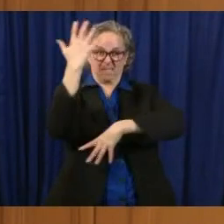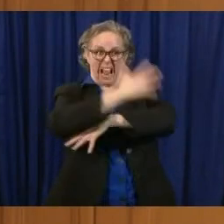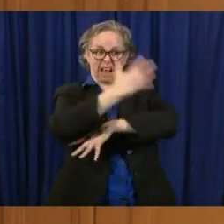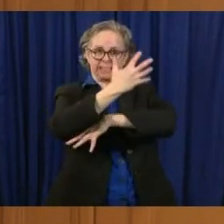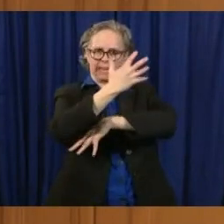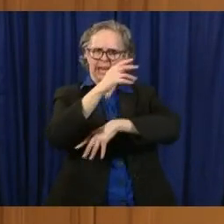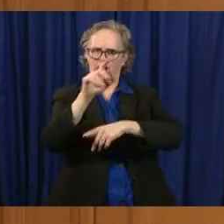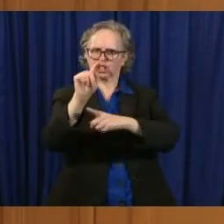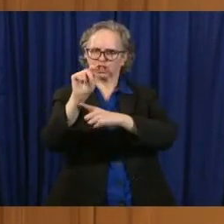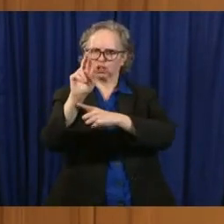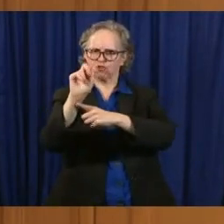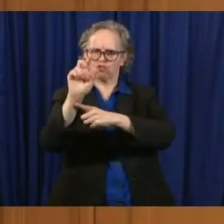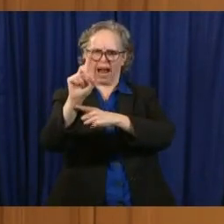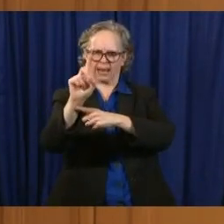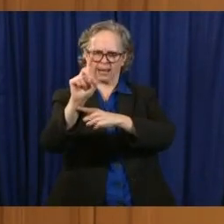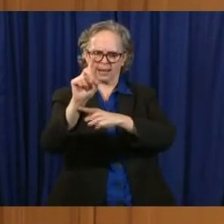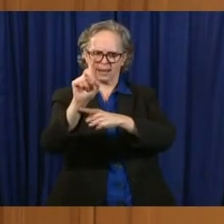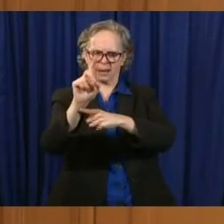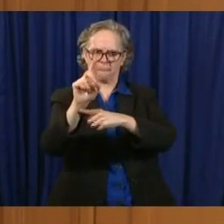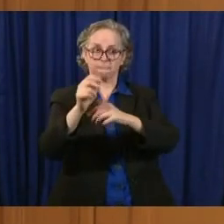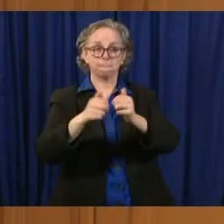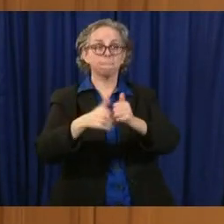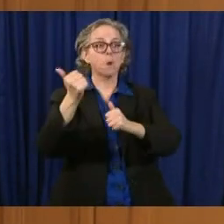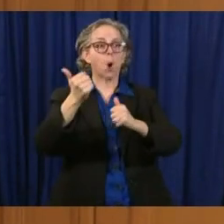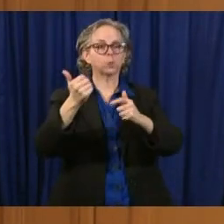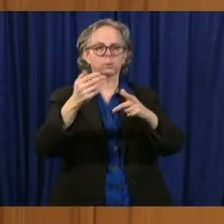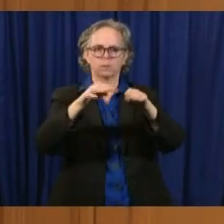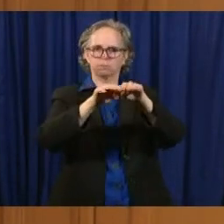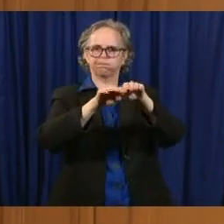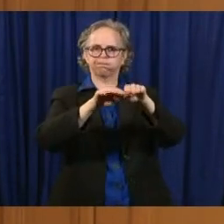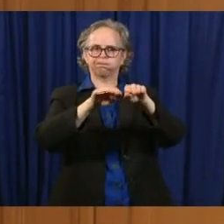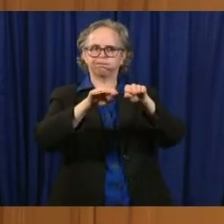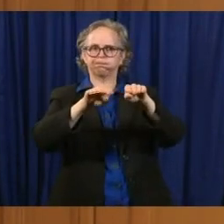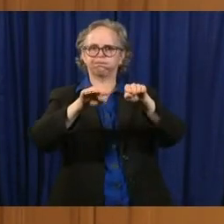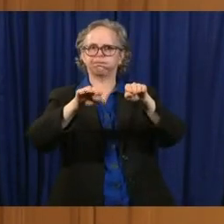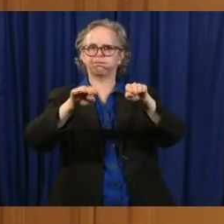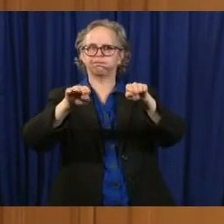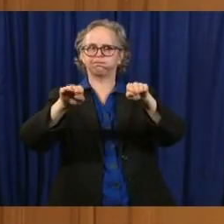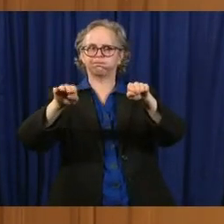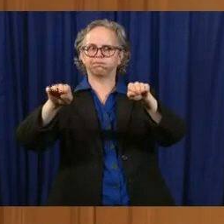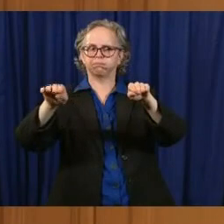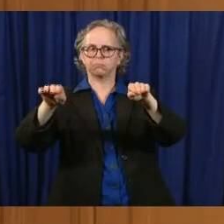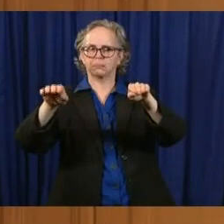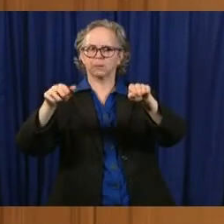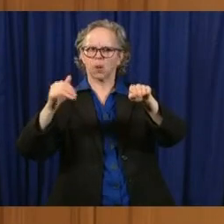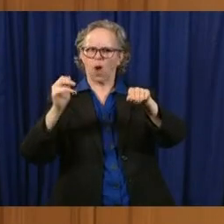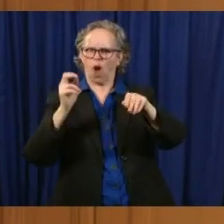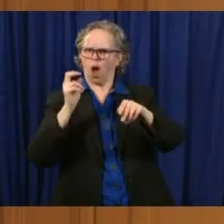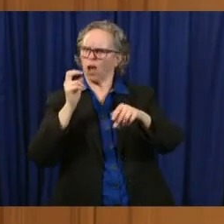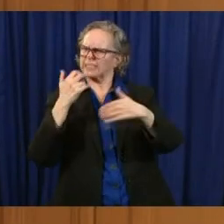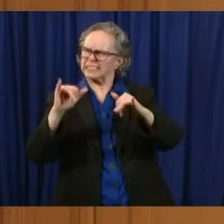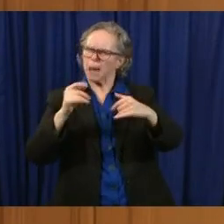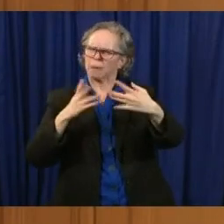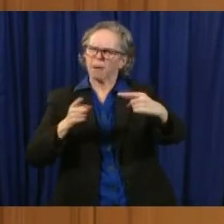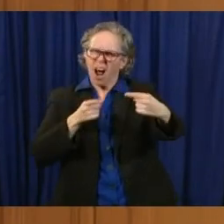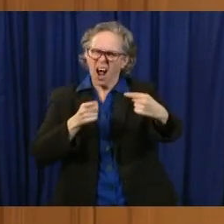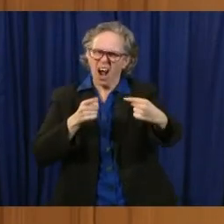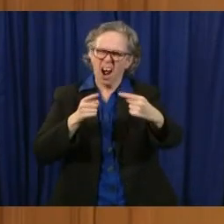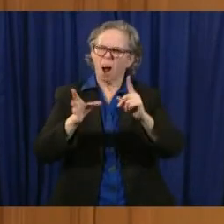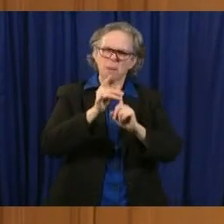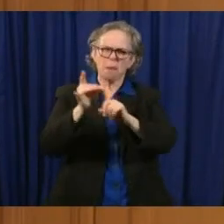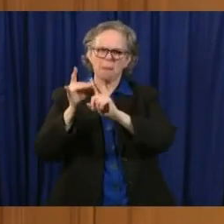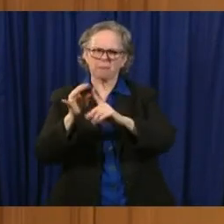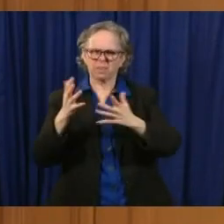On most measures, staying very steady. Again, it's still tough out there, especially in our congregate settings. So these